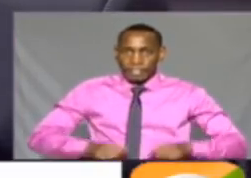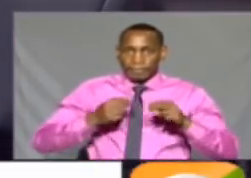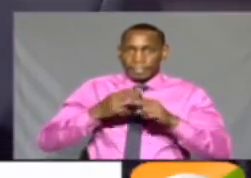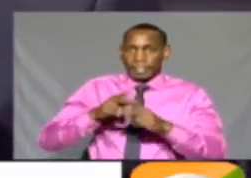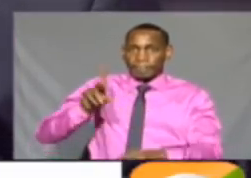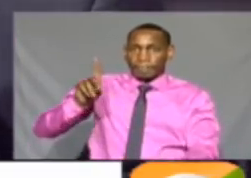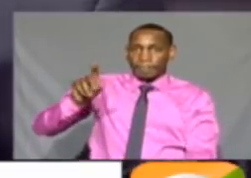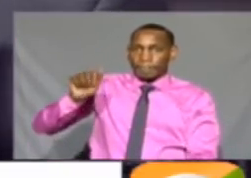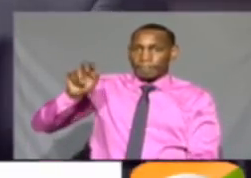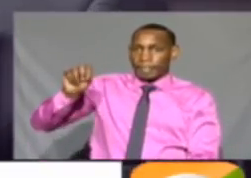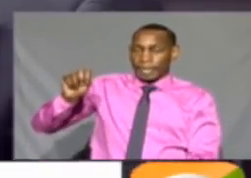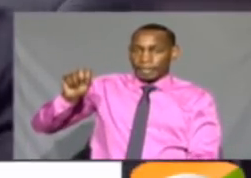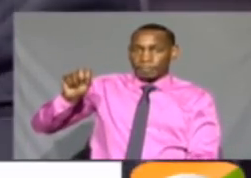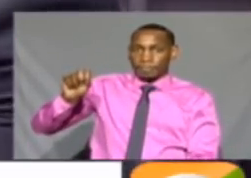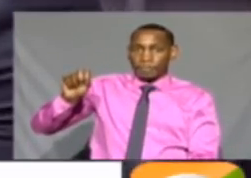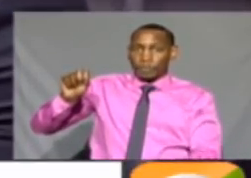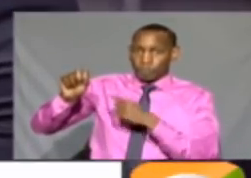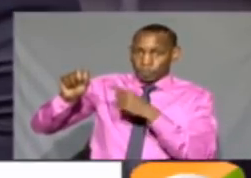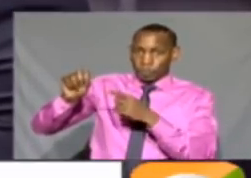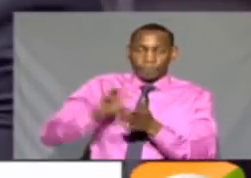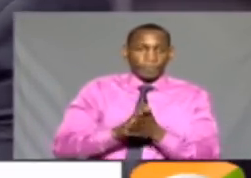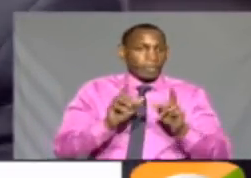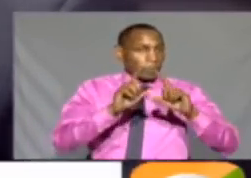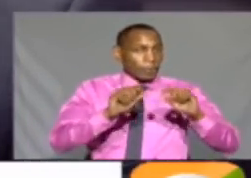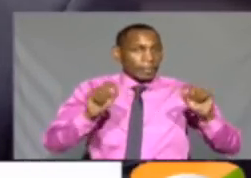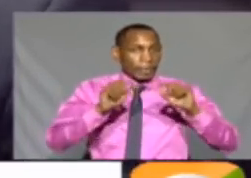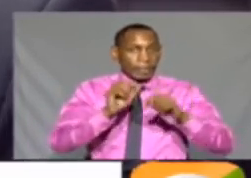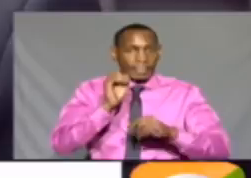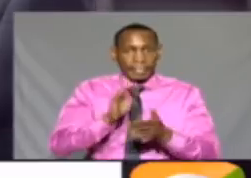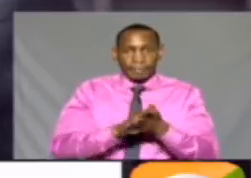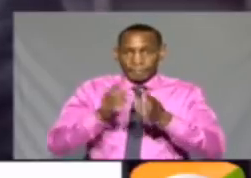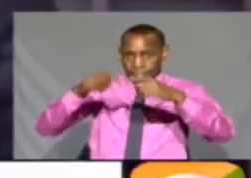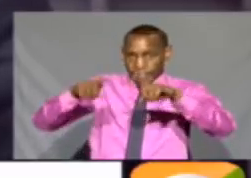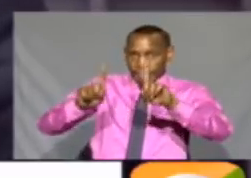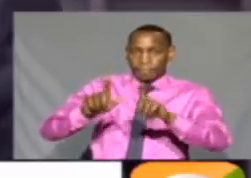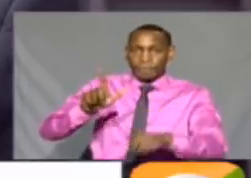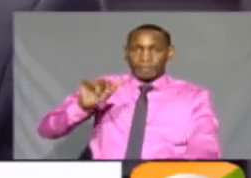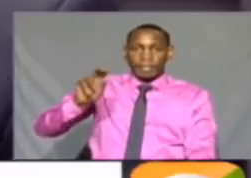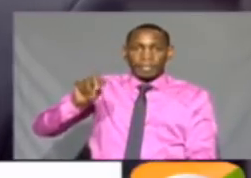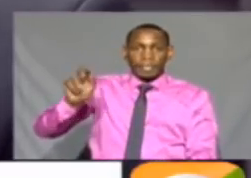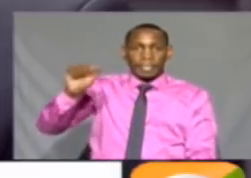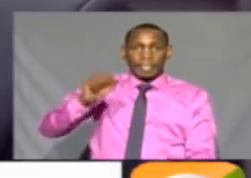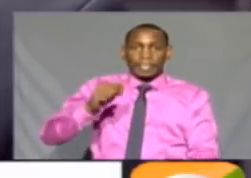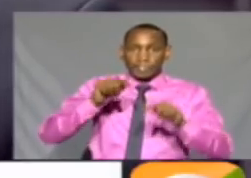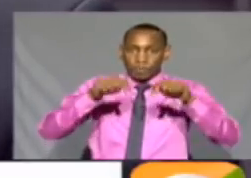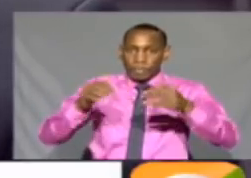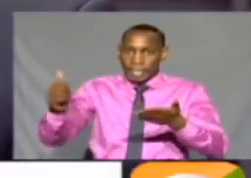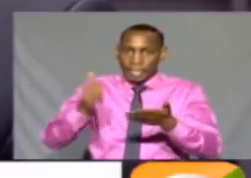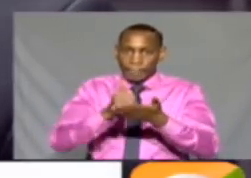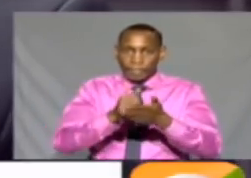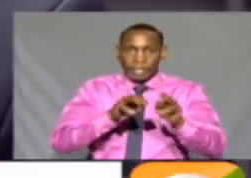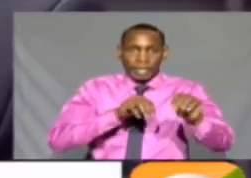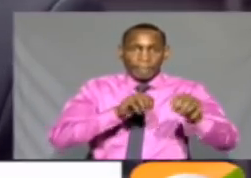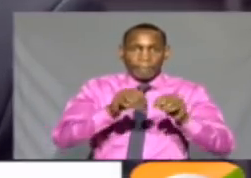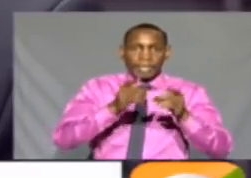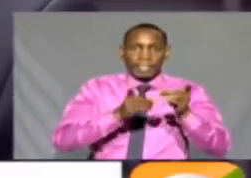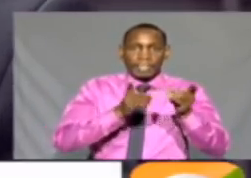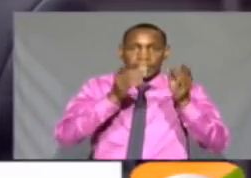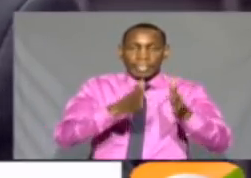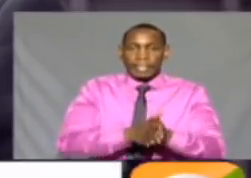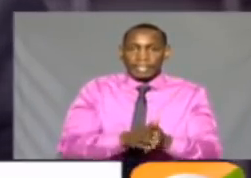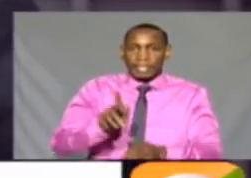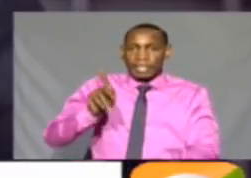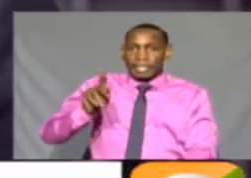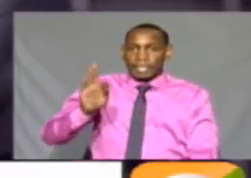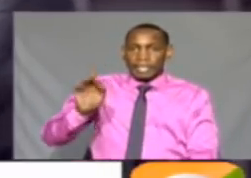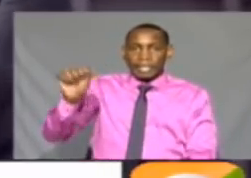Mwazo. Put it this way. Even if you, Linus Kaikai, today was appointed Managing Director, Kenya Ferry Services,